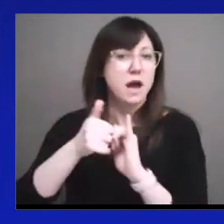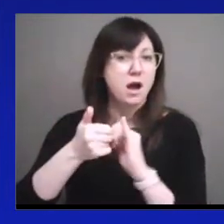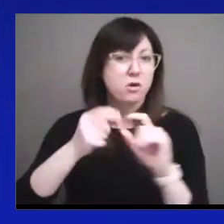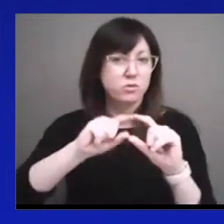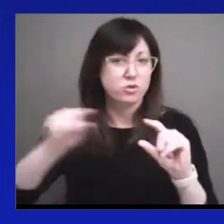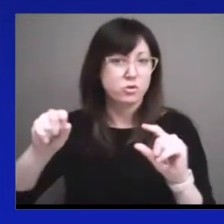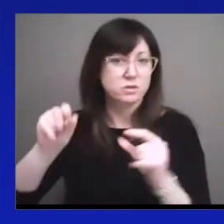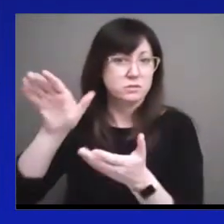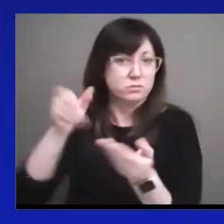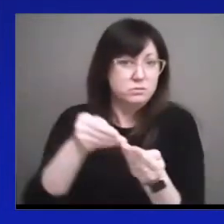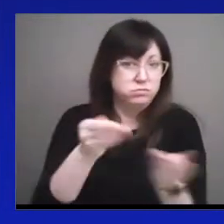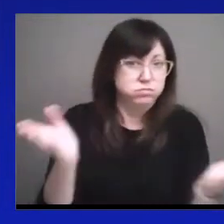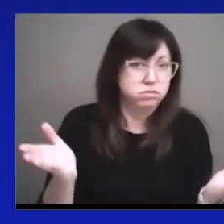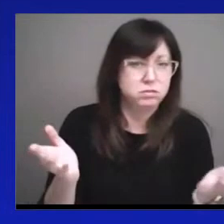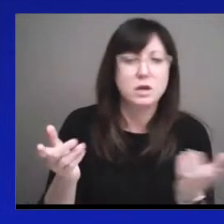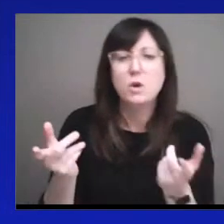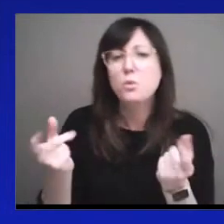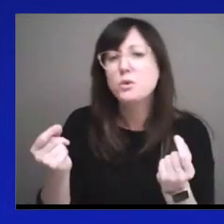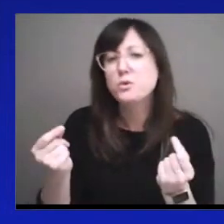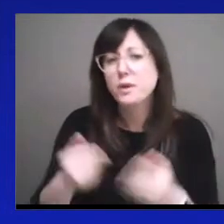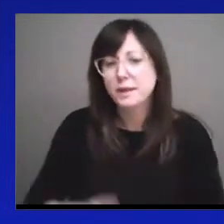time.